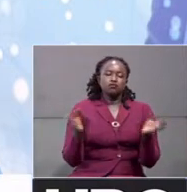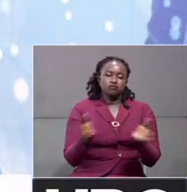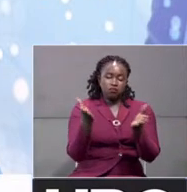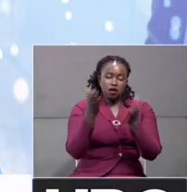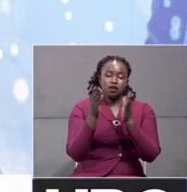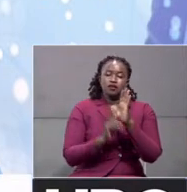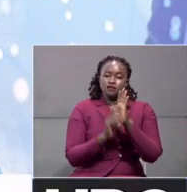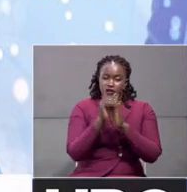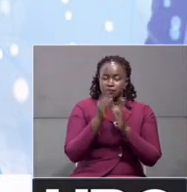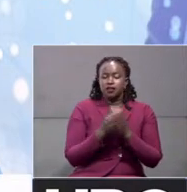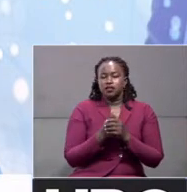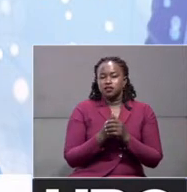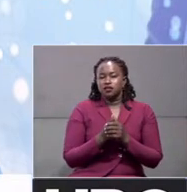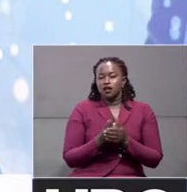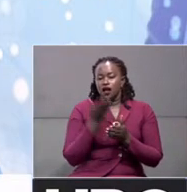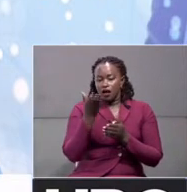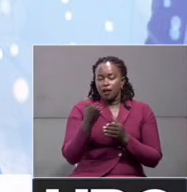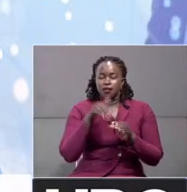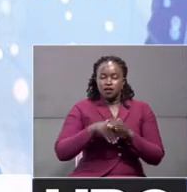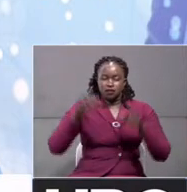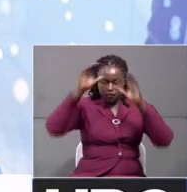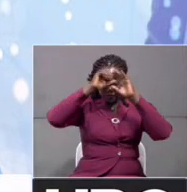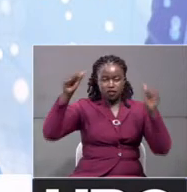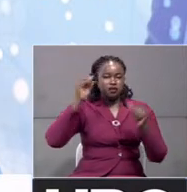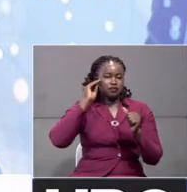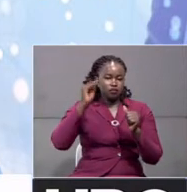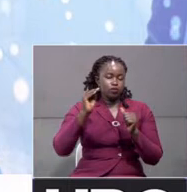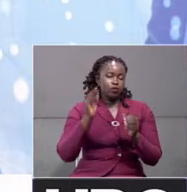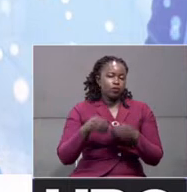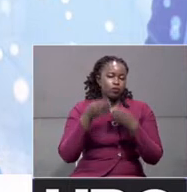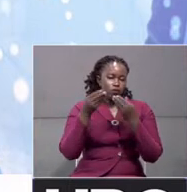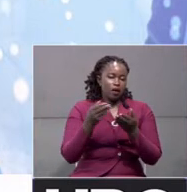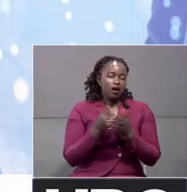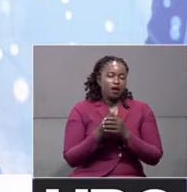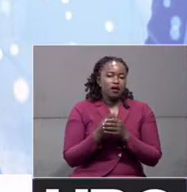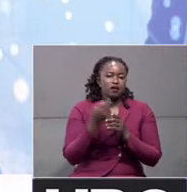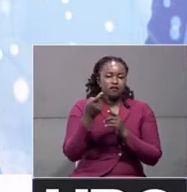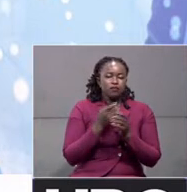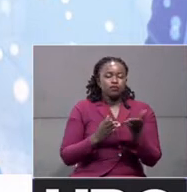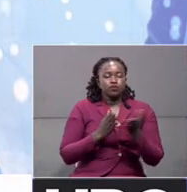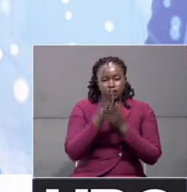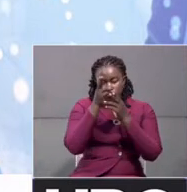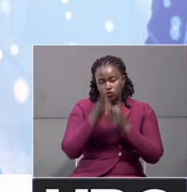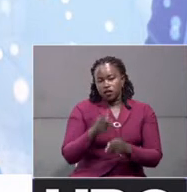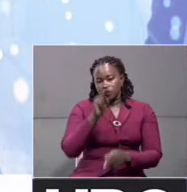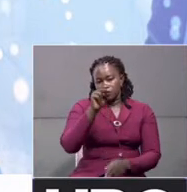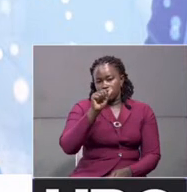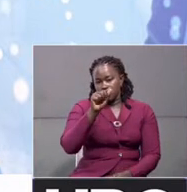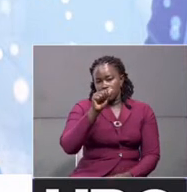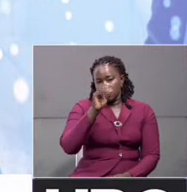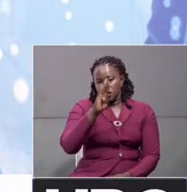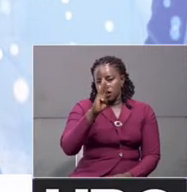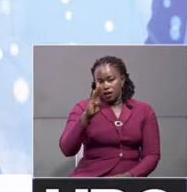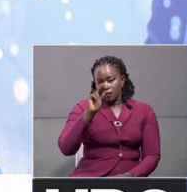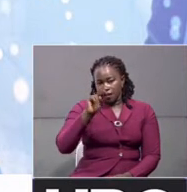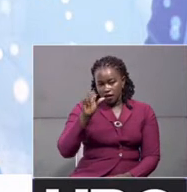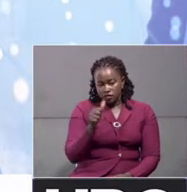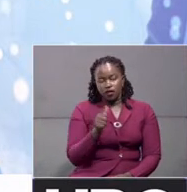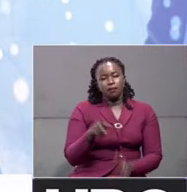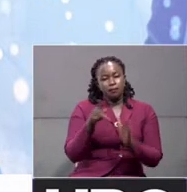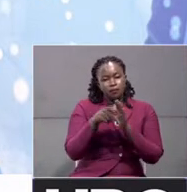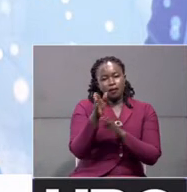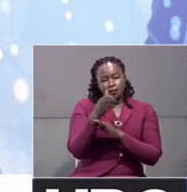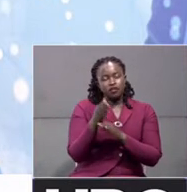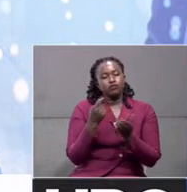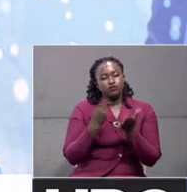development. This was contained in the president's message delivered for him by the Right Honorable Robina Nabanja, the Prime Minister of